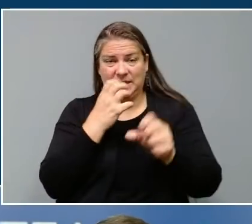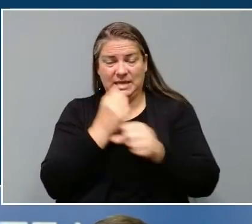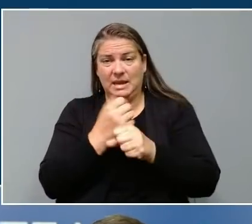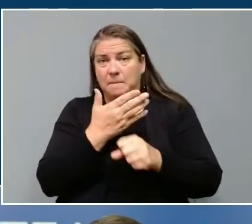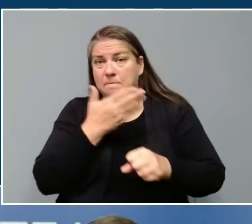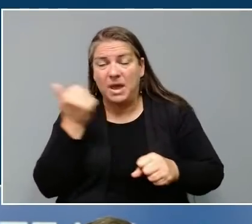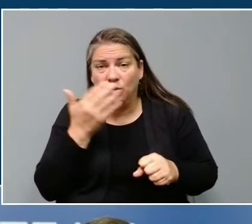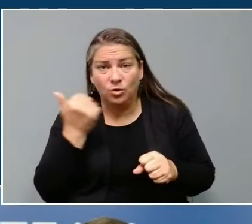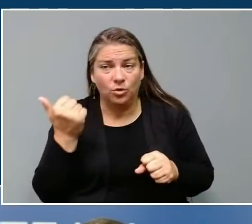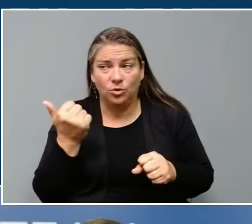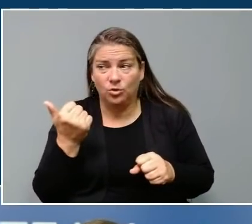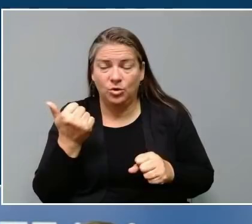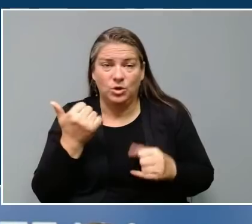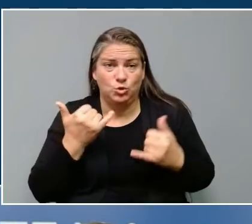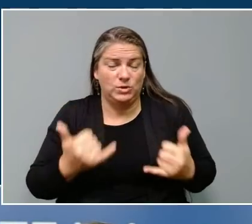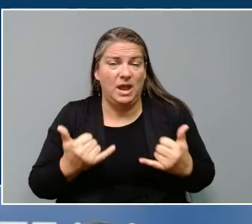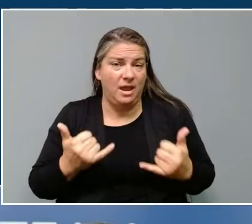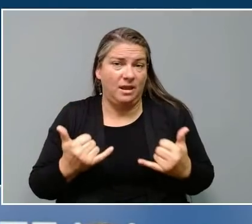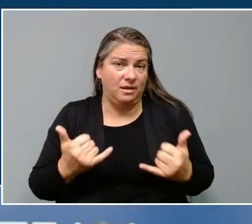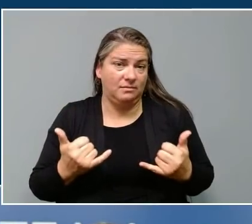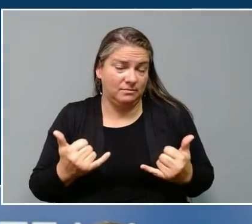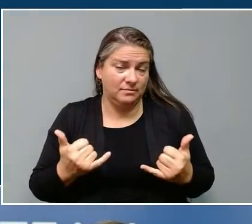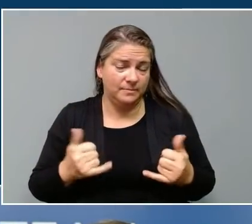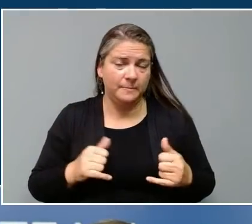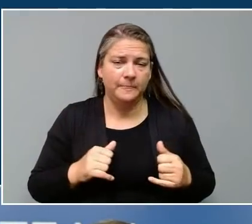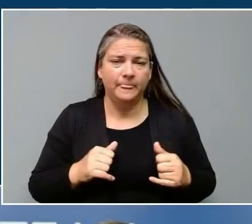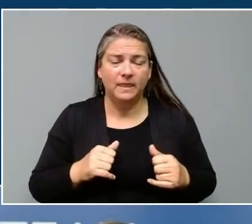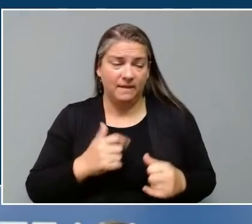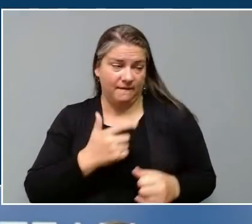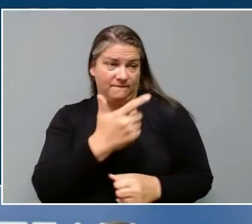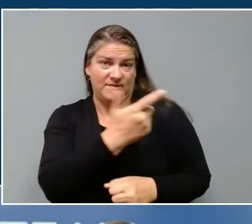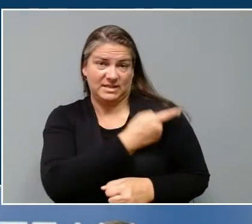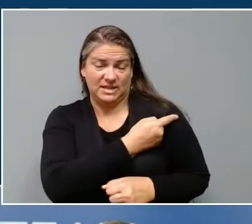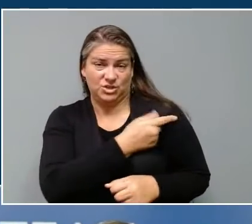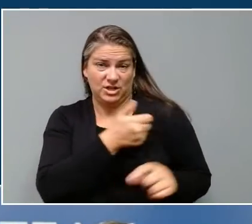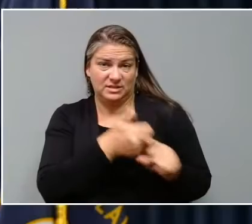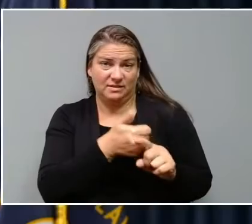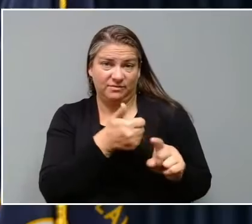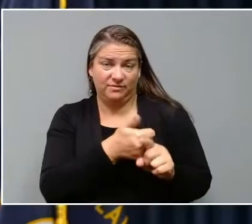amount today. Vaccinations themselves now at